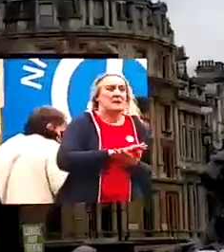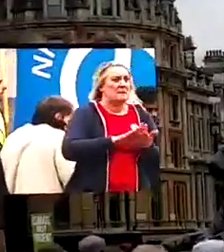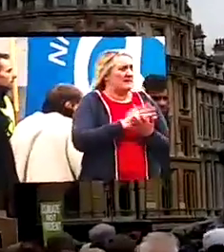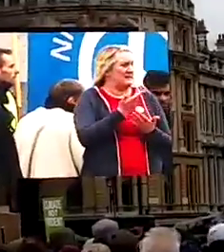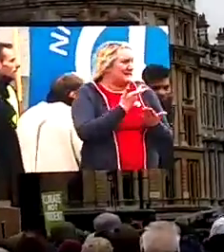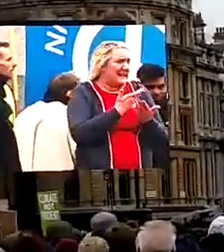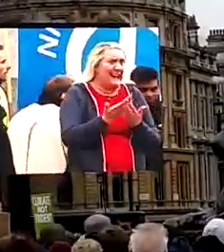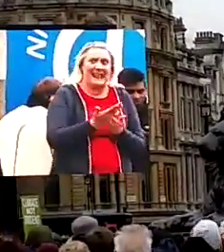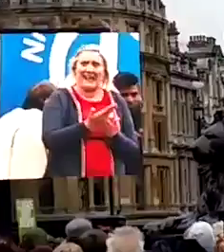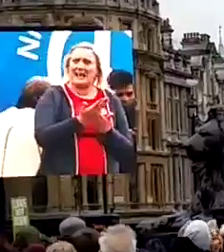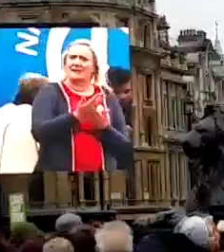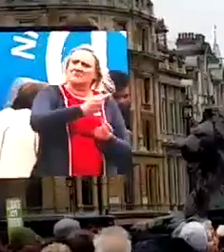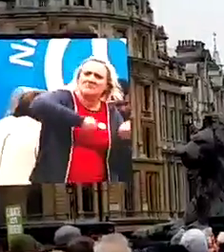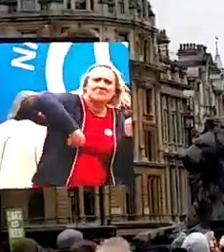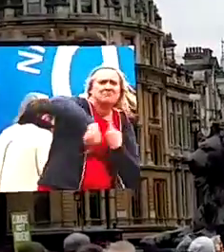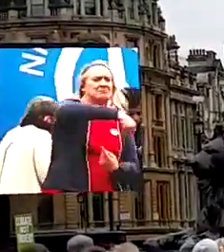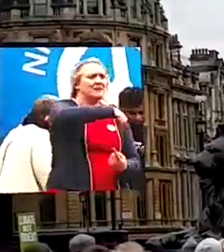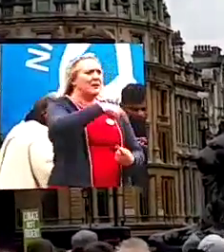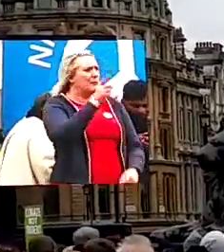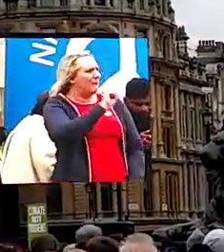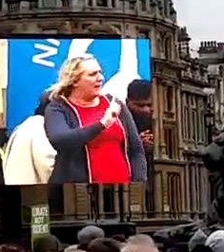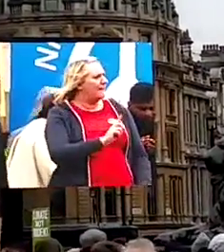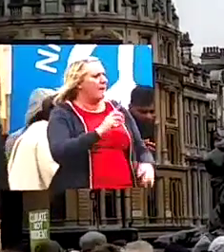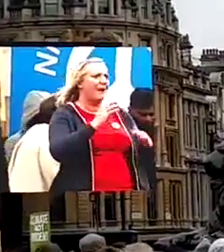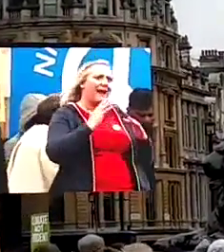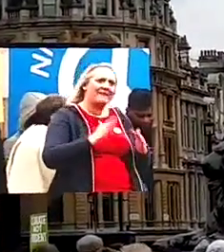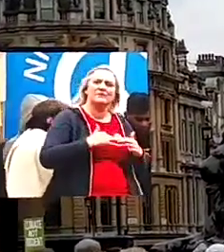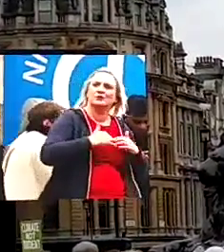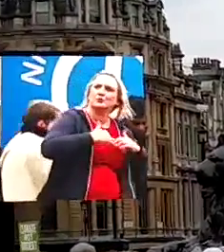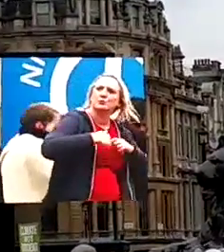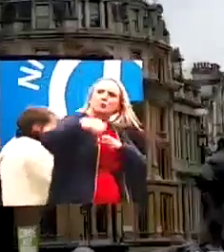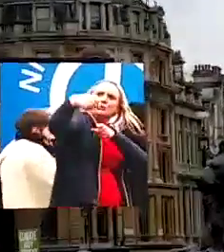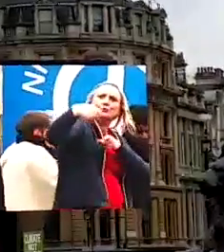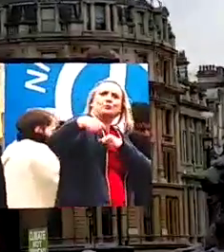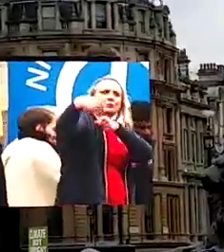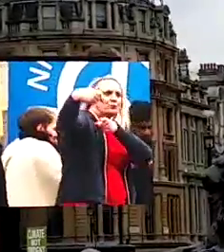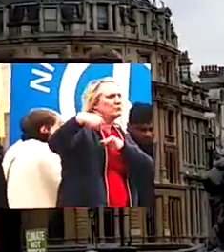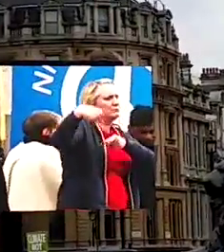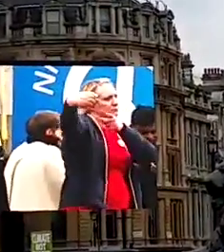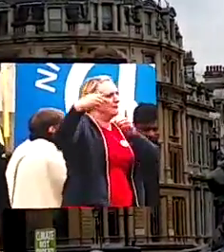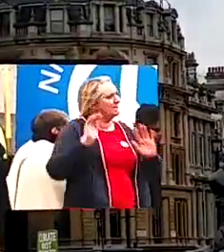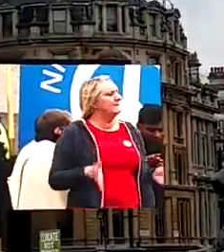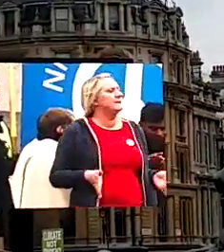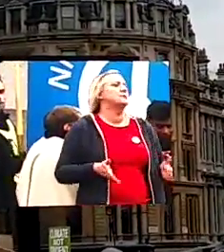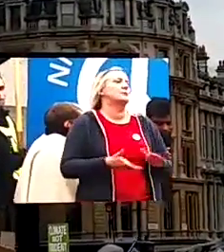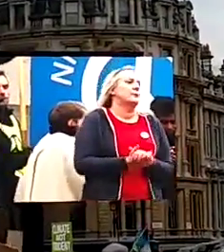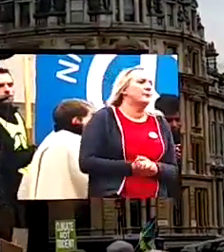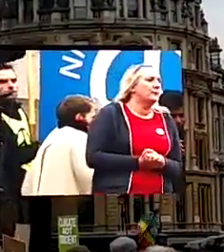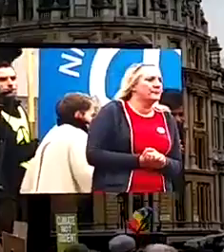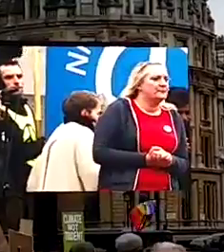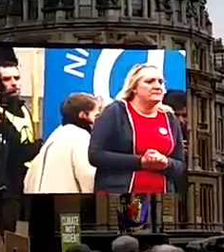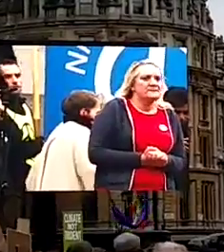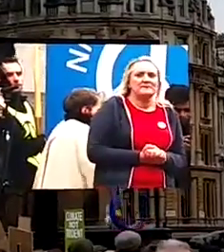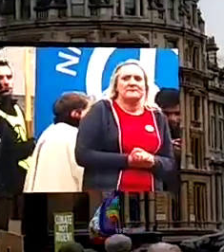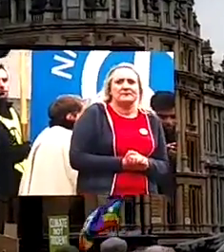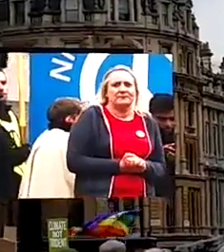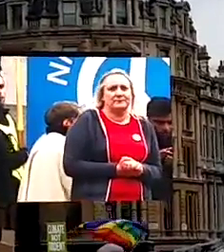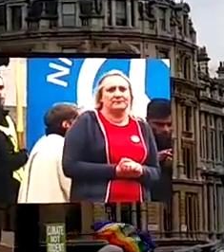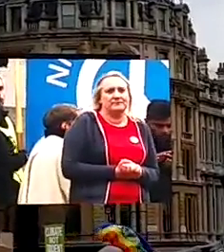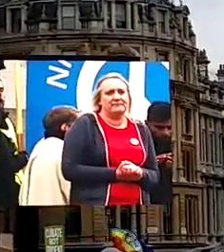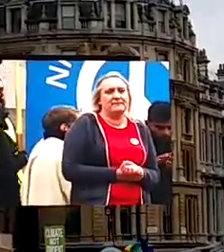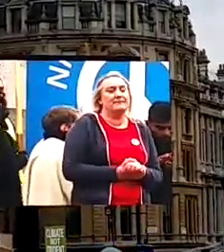us, civil society. But look at what happened here. While you have a head